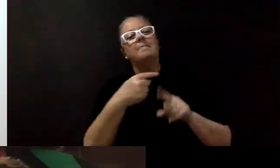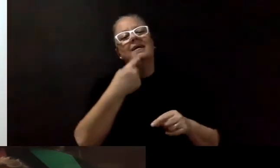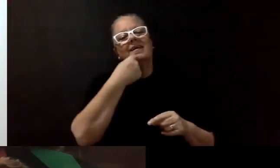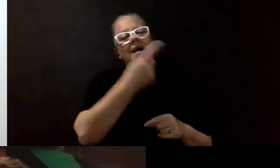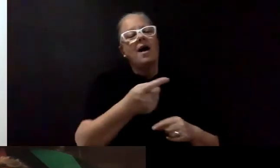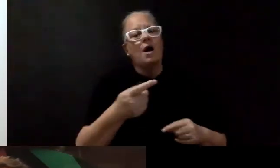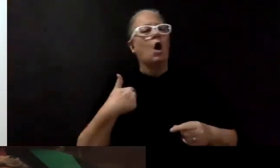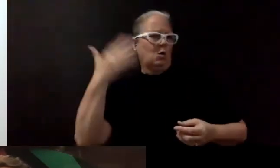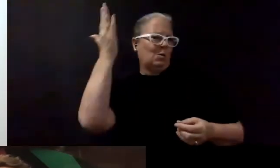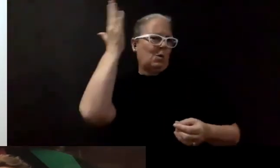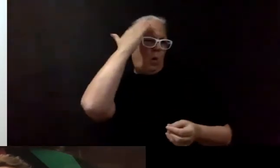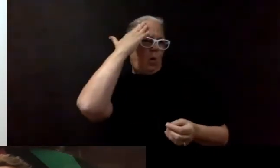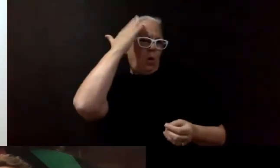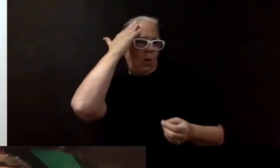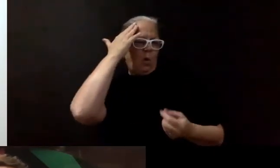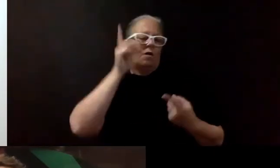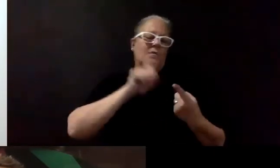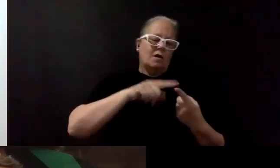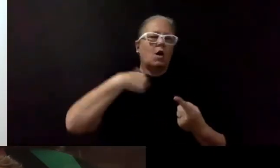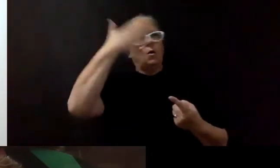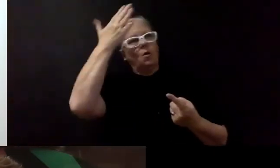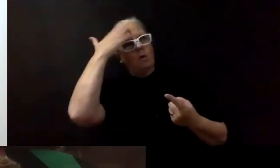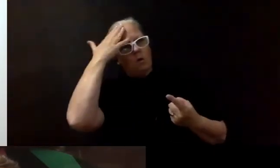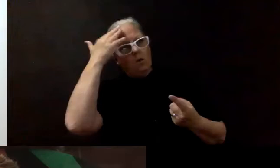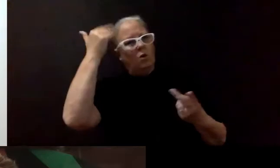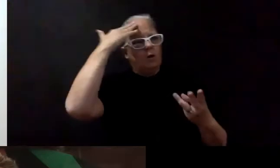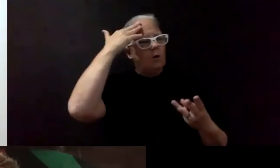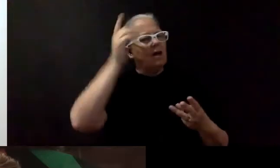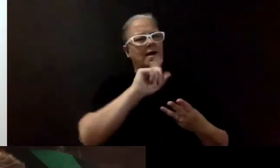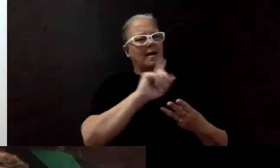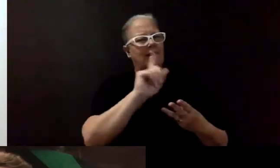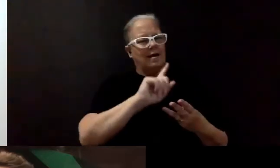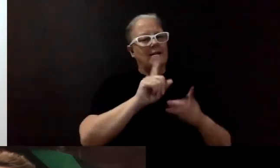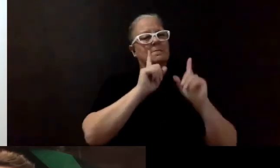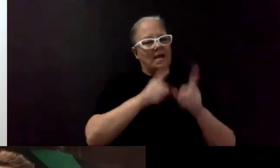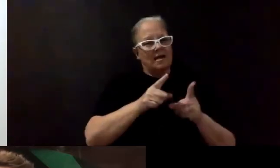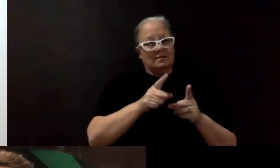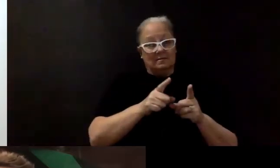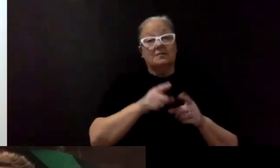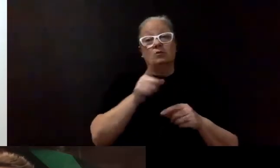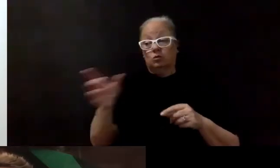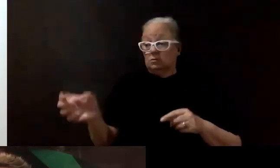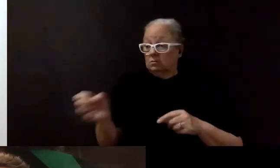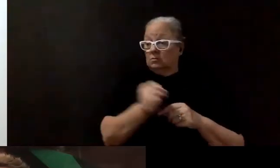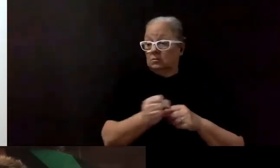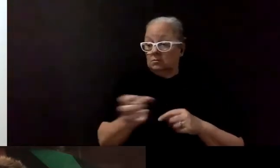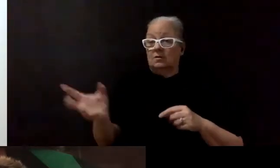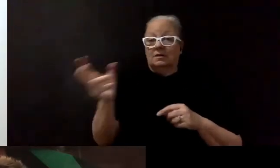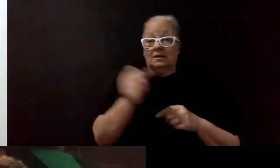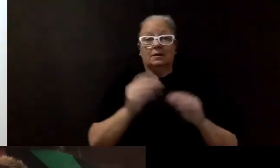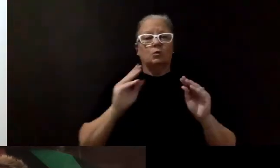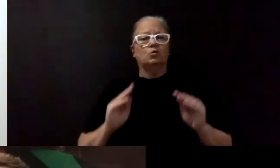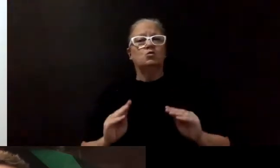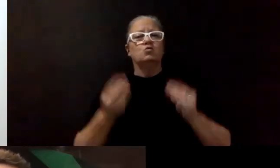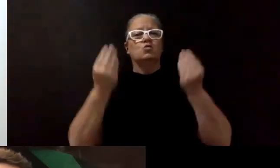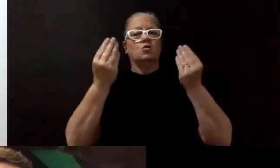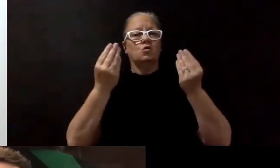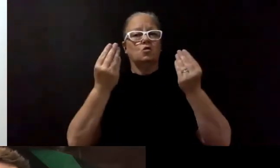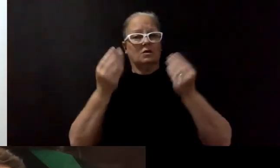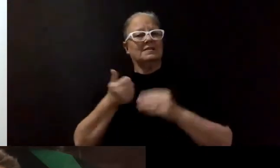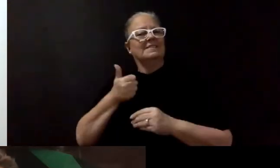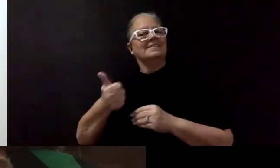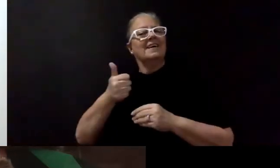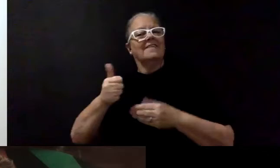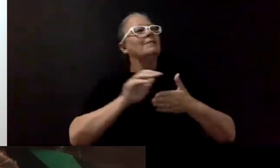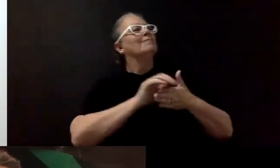the challenges and put young people in a leadership position is so powerful, because I mean, really, like the power is in